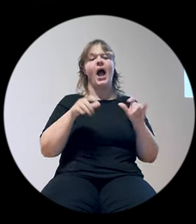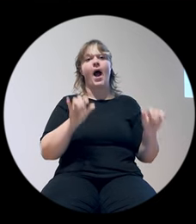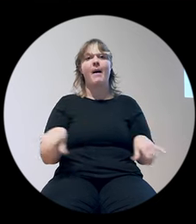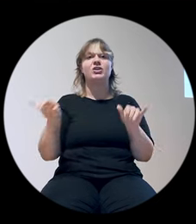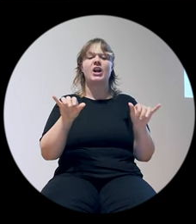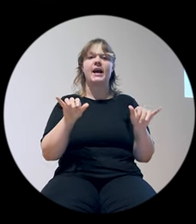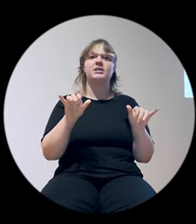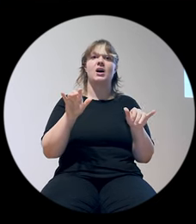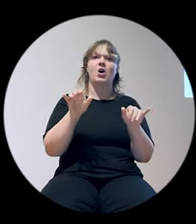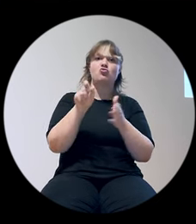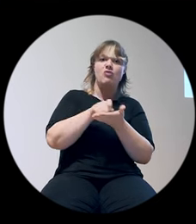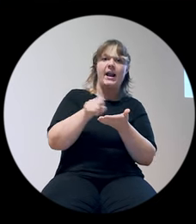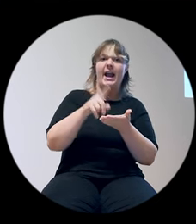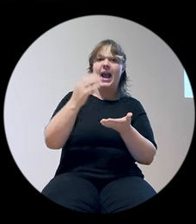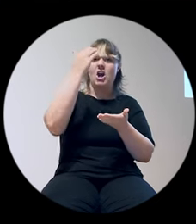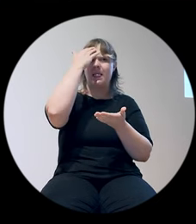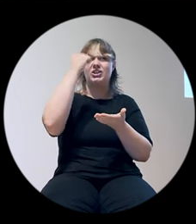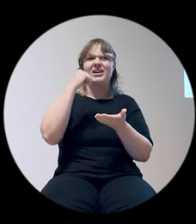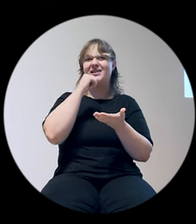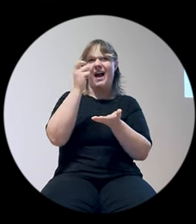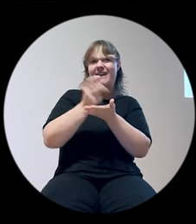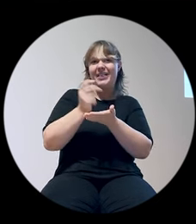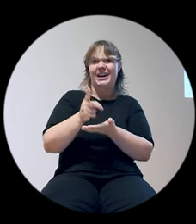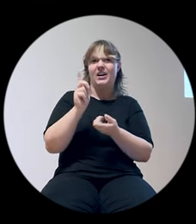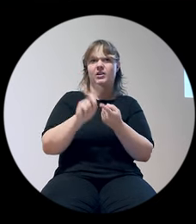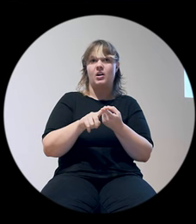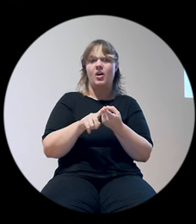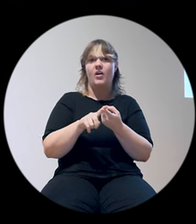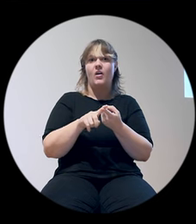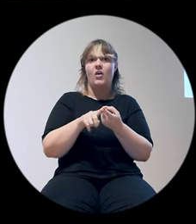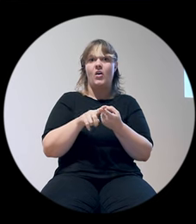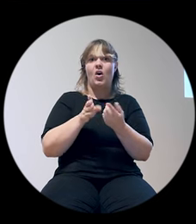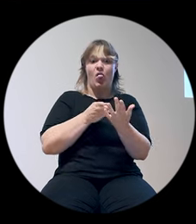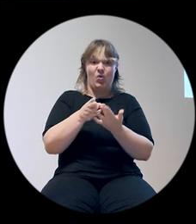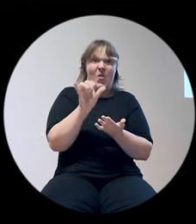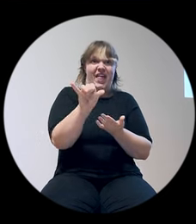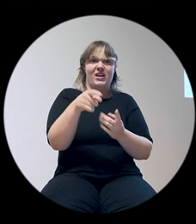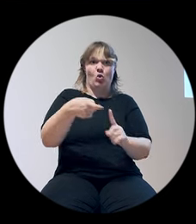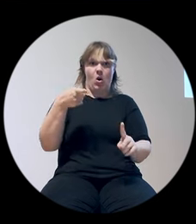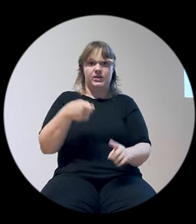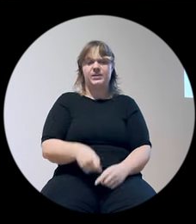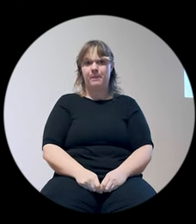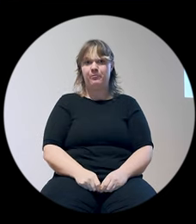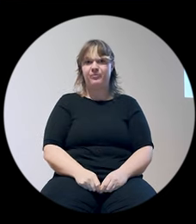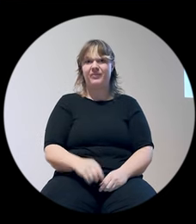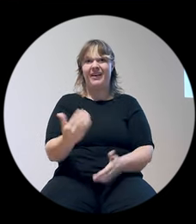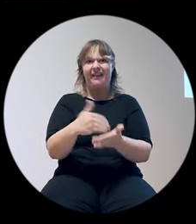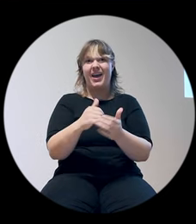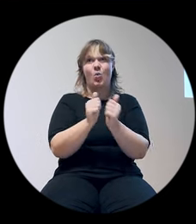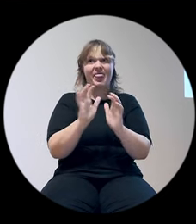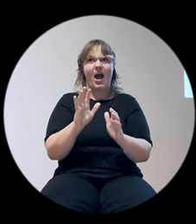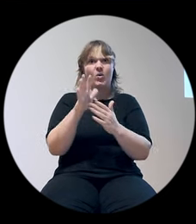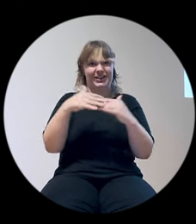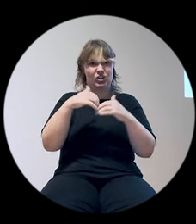and knowledge is generally not validated until it goes through that source. Again, without us involved in